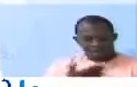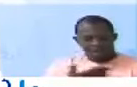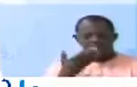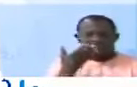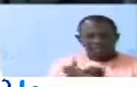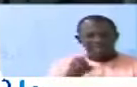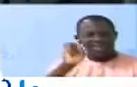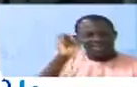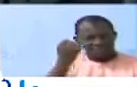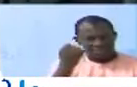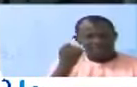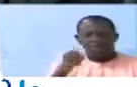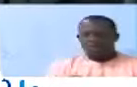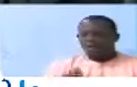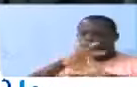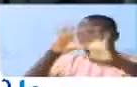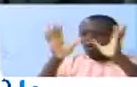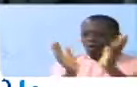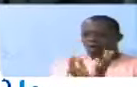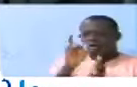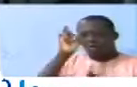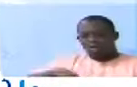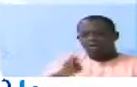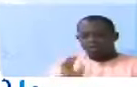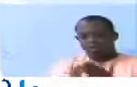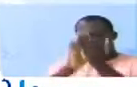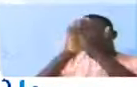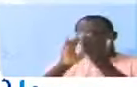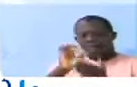we will all have to face that difficulty.